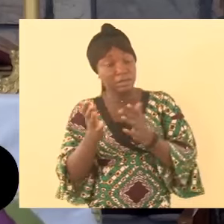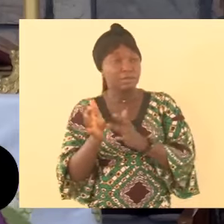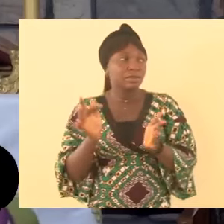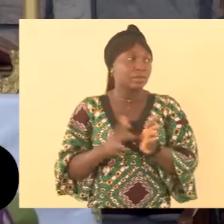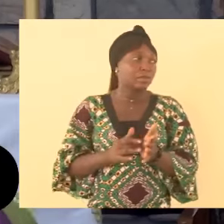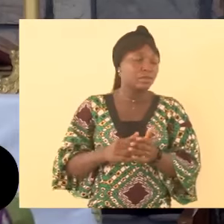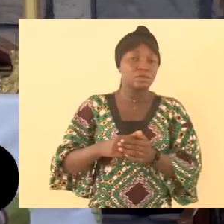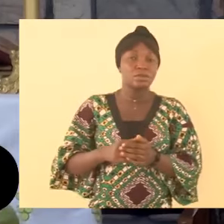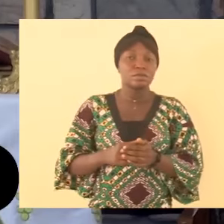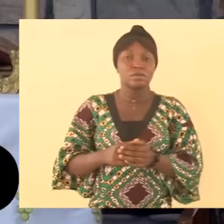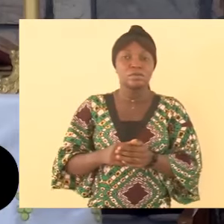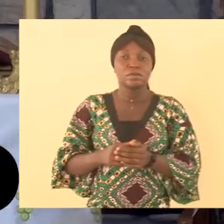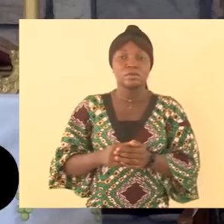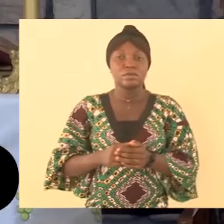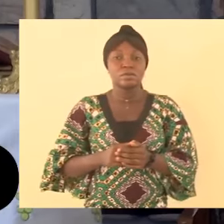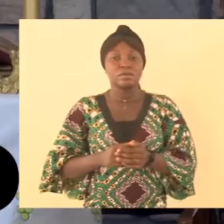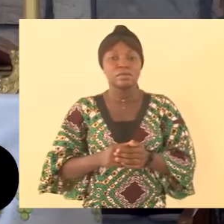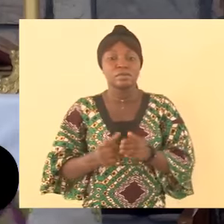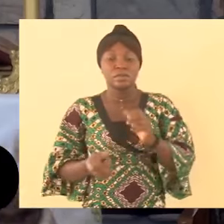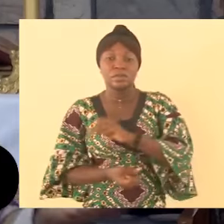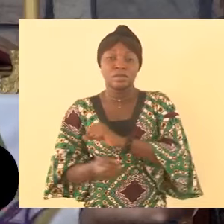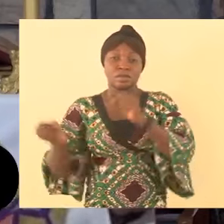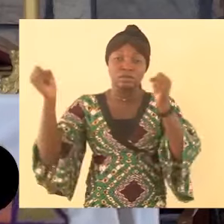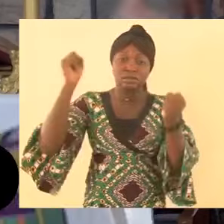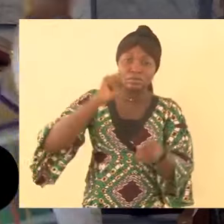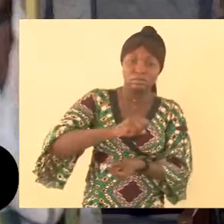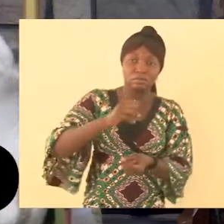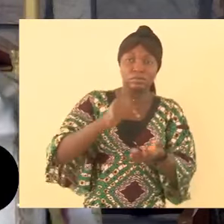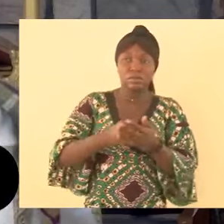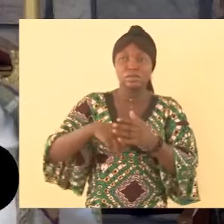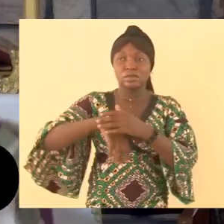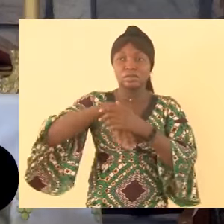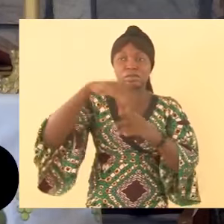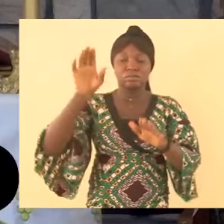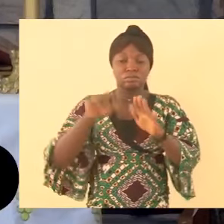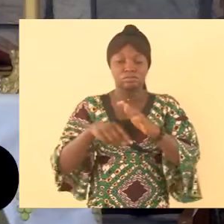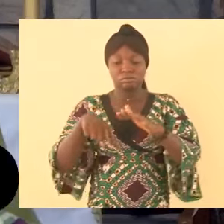how Jesus inverts the order, turns the order upside down.